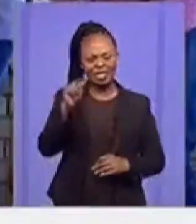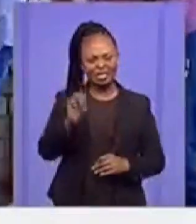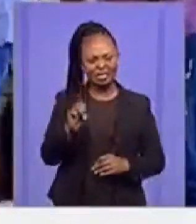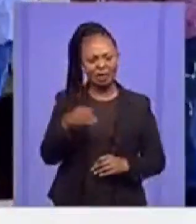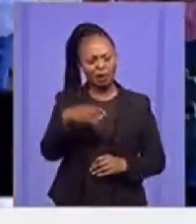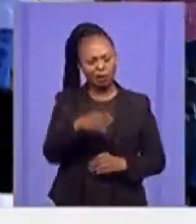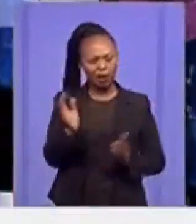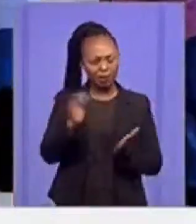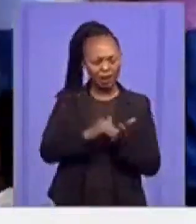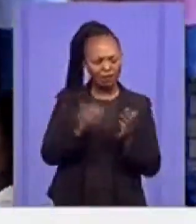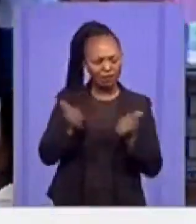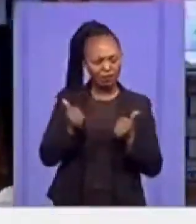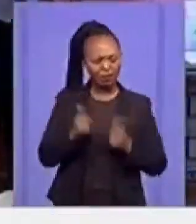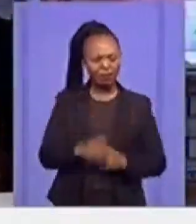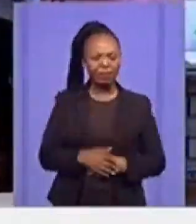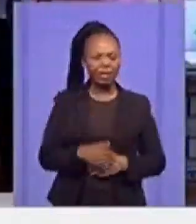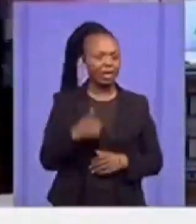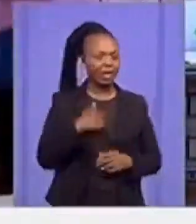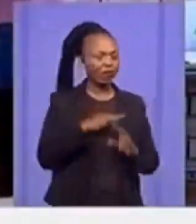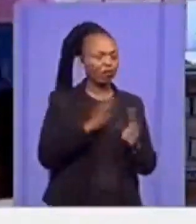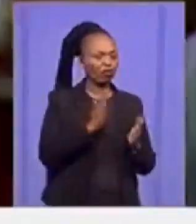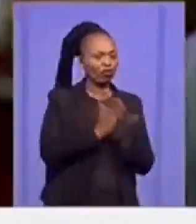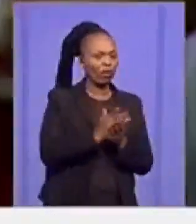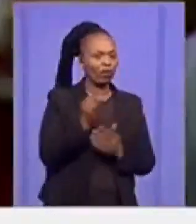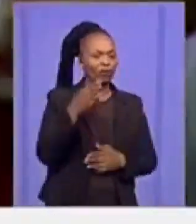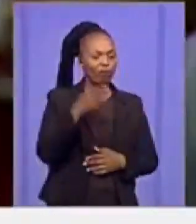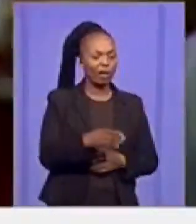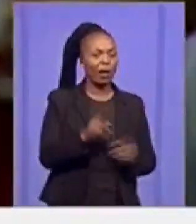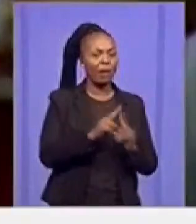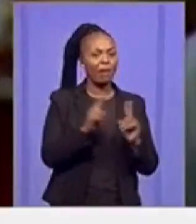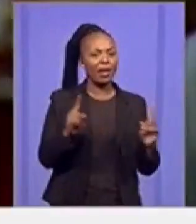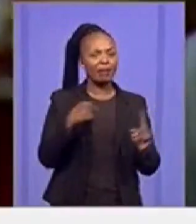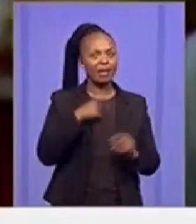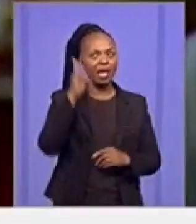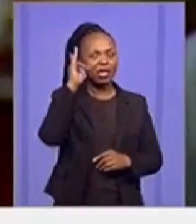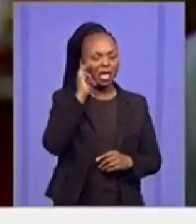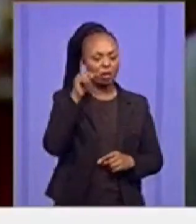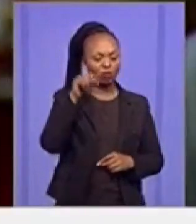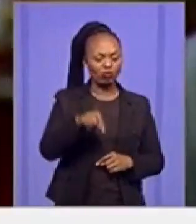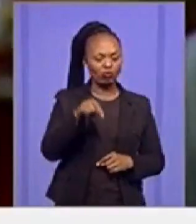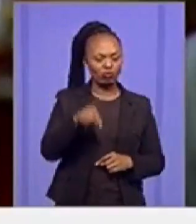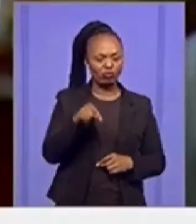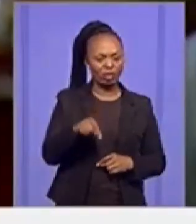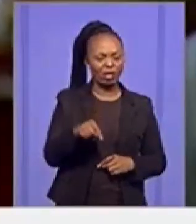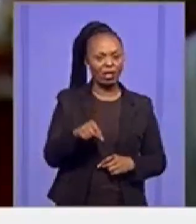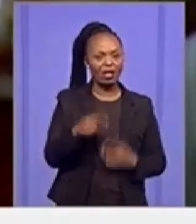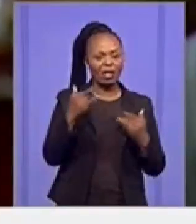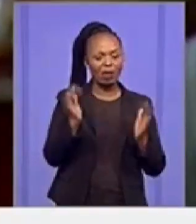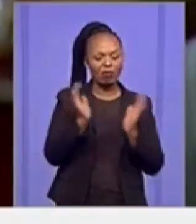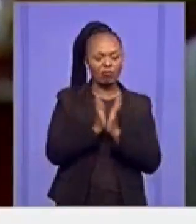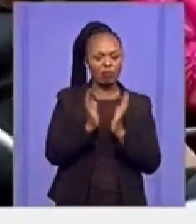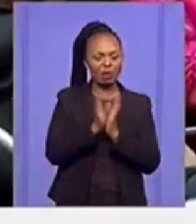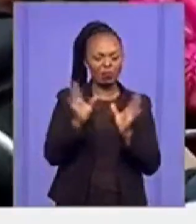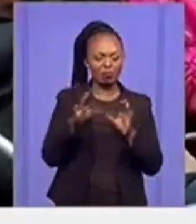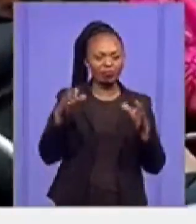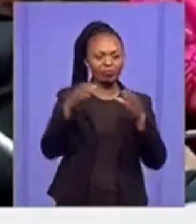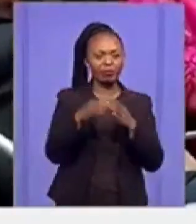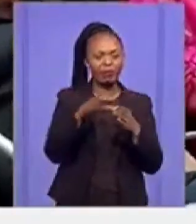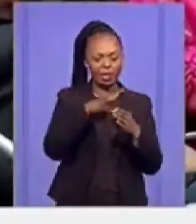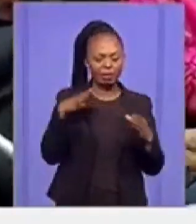ha ke tsebe e bang ba tla ba teng fela se re tshwantse fela ke hore ka jeno ke kopano ena ya lekgotla la ketso ya molao